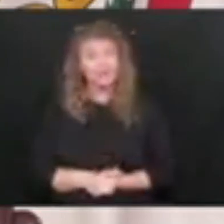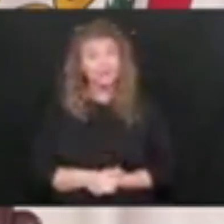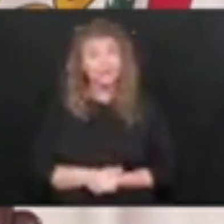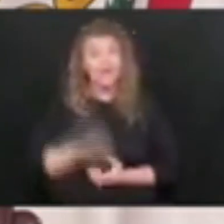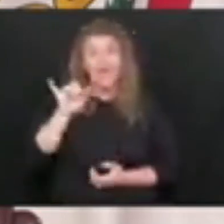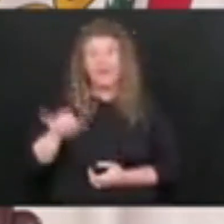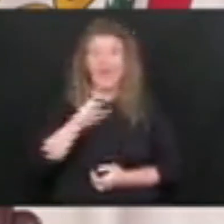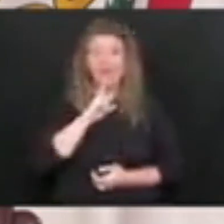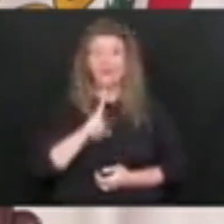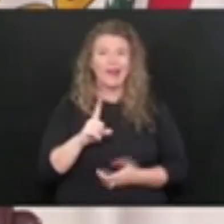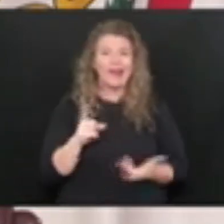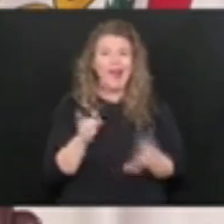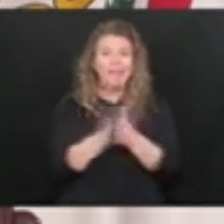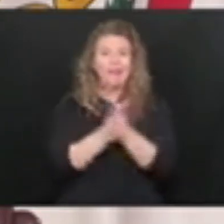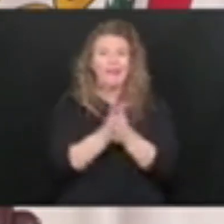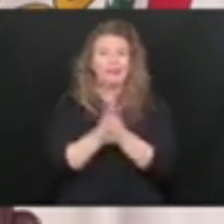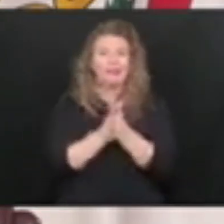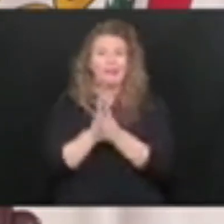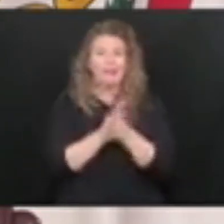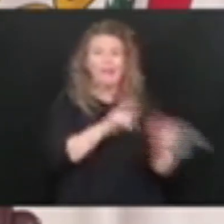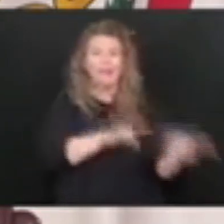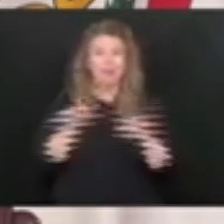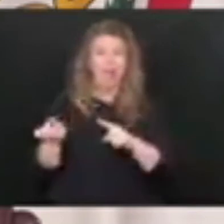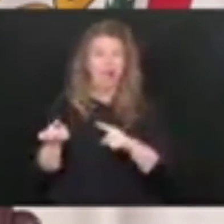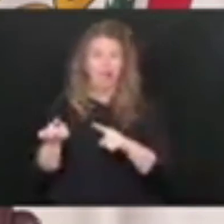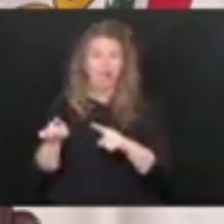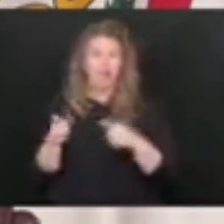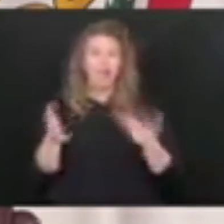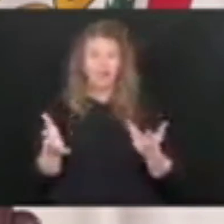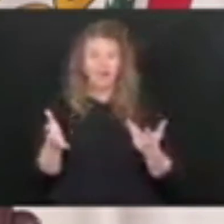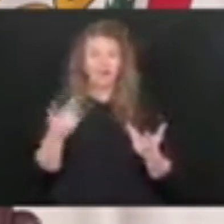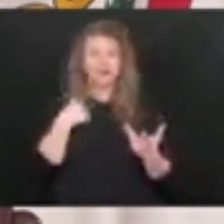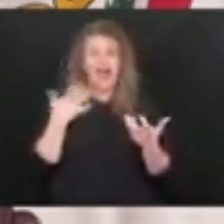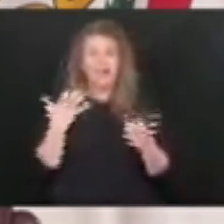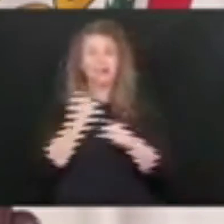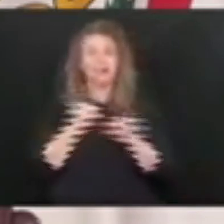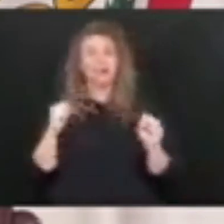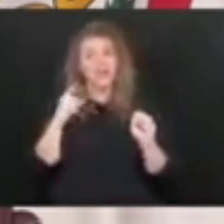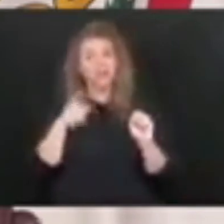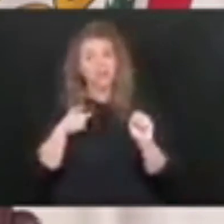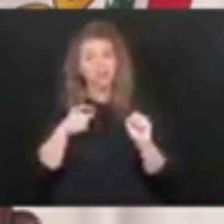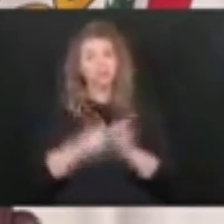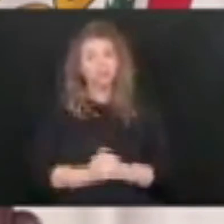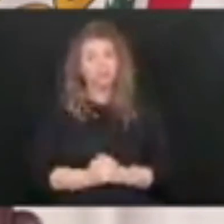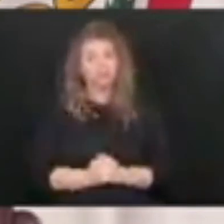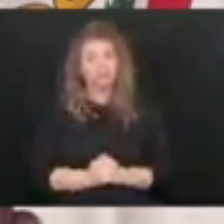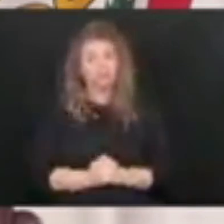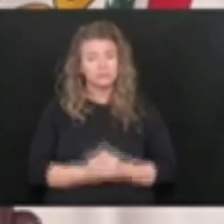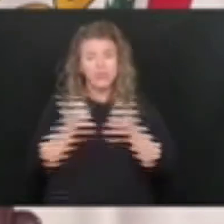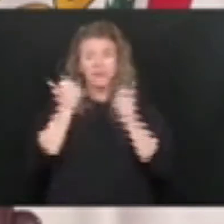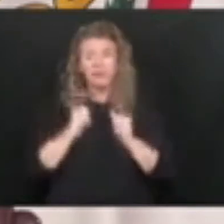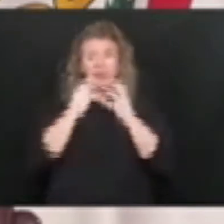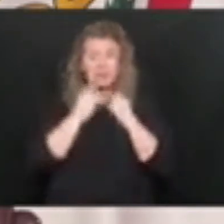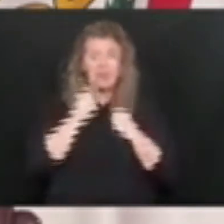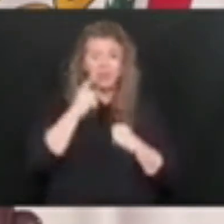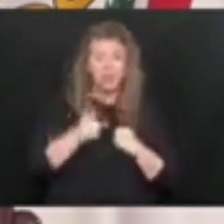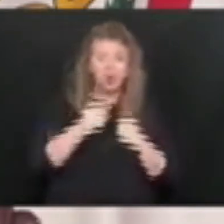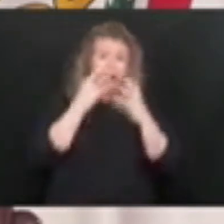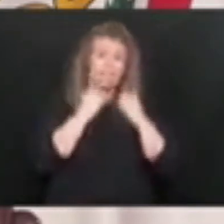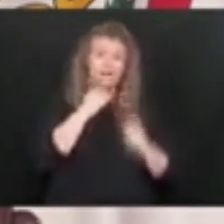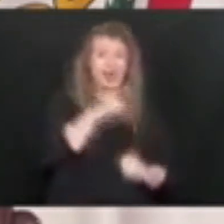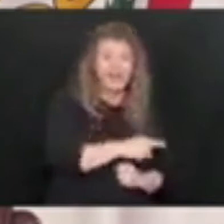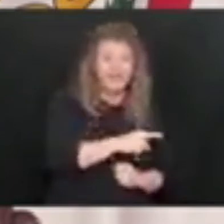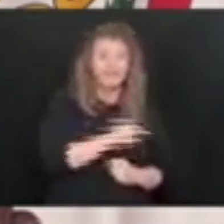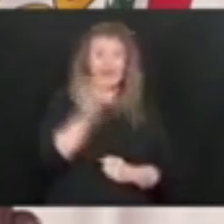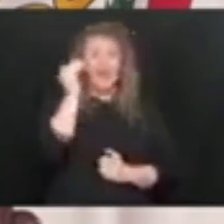to motivate them to go. Because I'm trying to protect you. I'm trying to protect them. I know